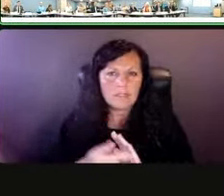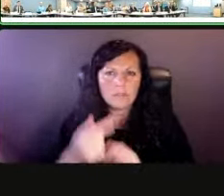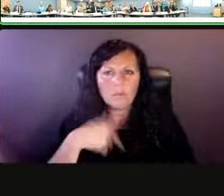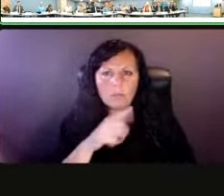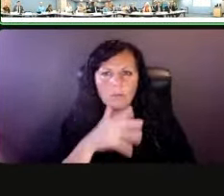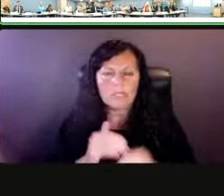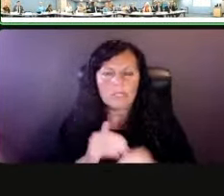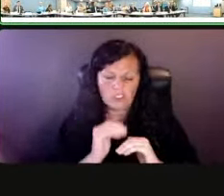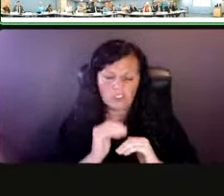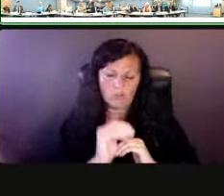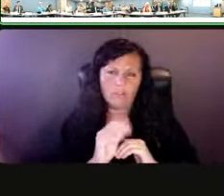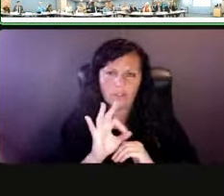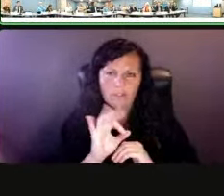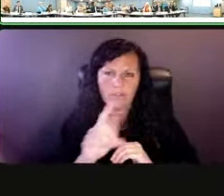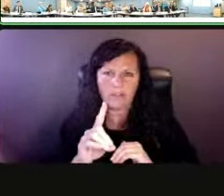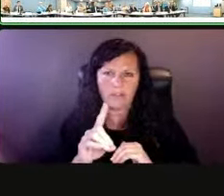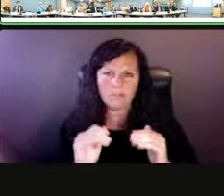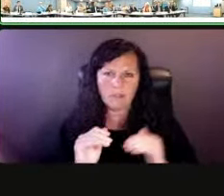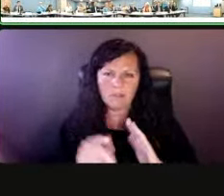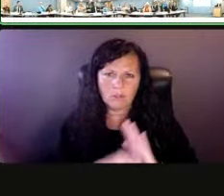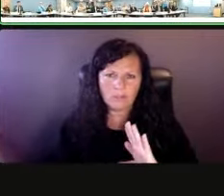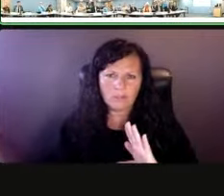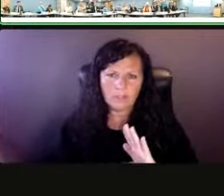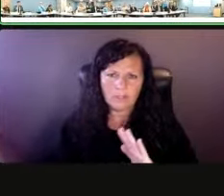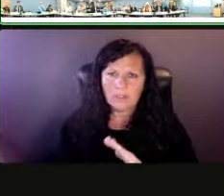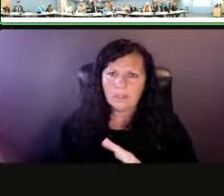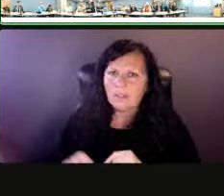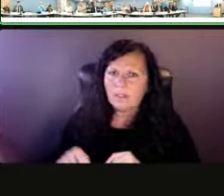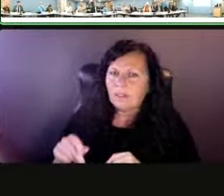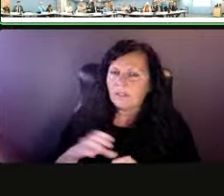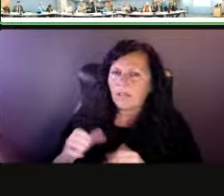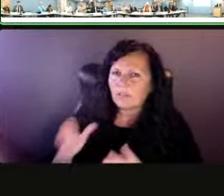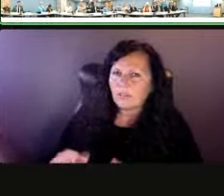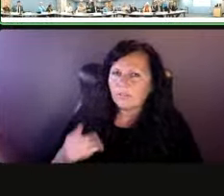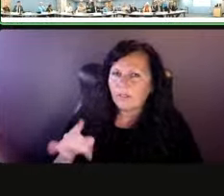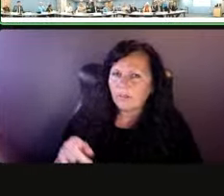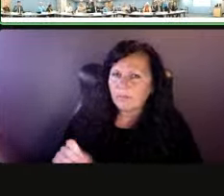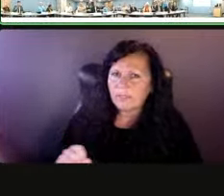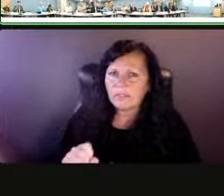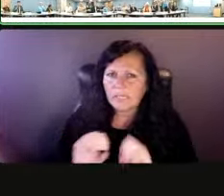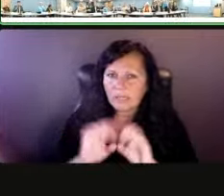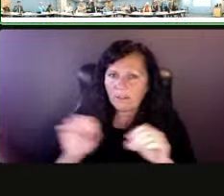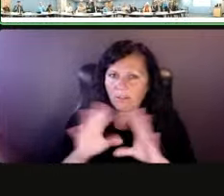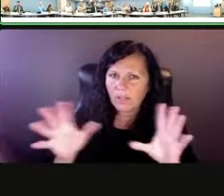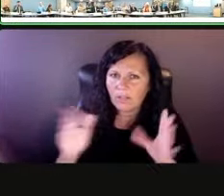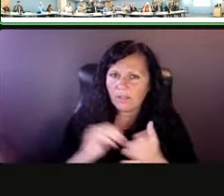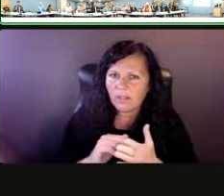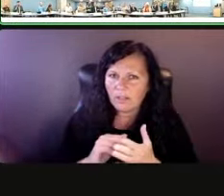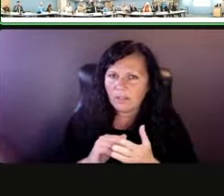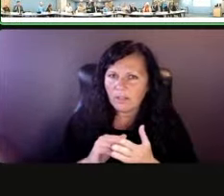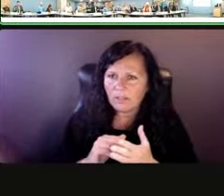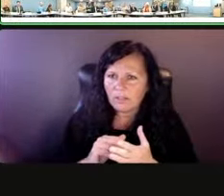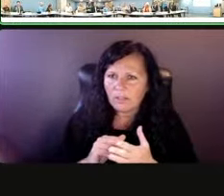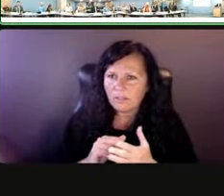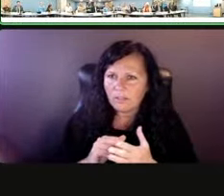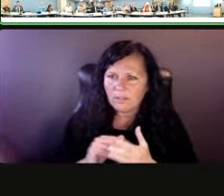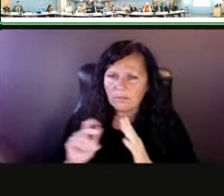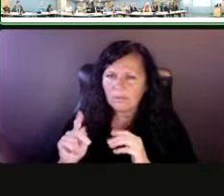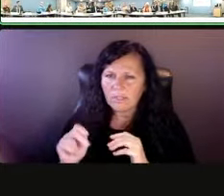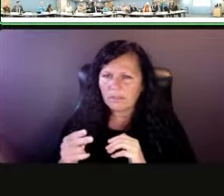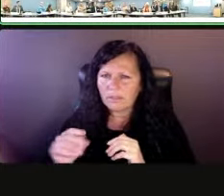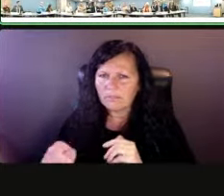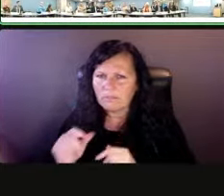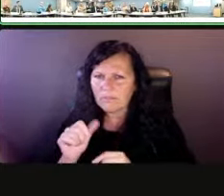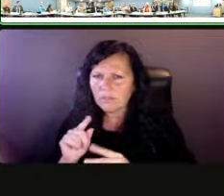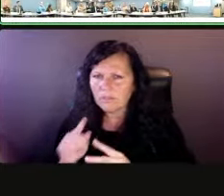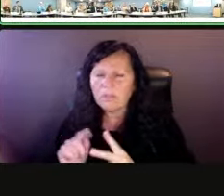policy. I guess to kind of highlight this for clarification purposes again, I see that, you know, with these